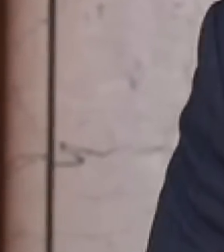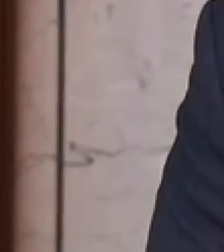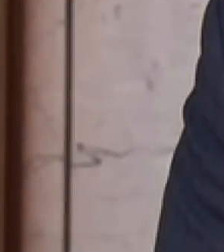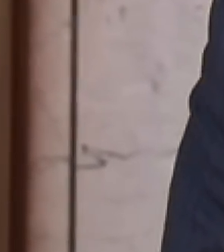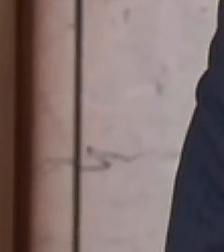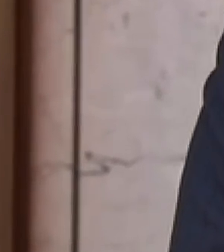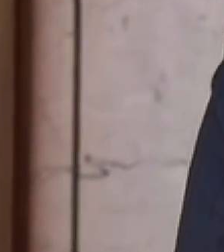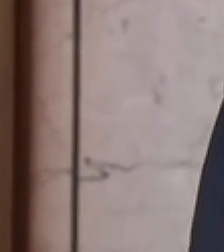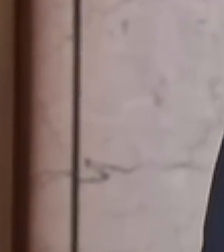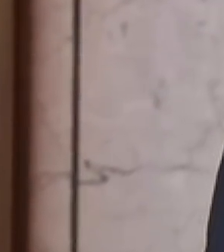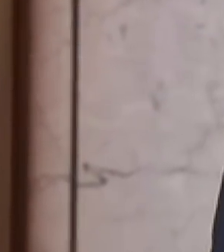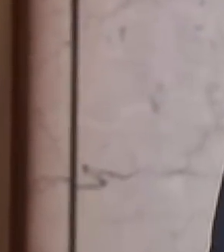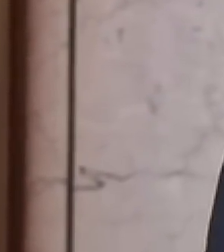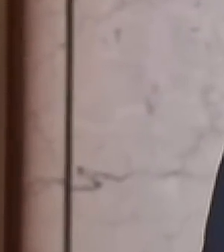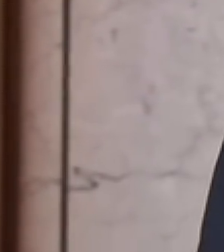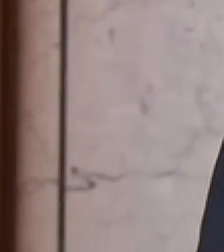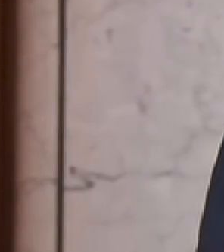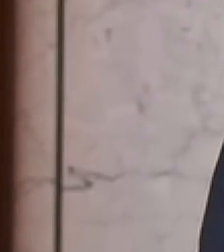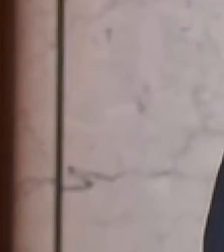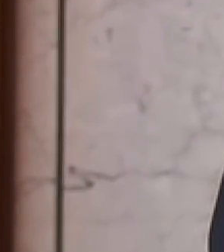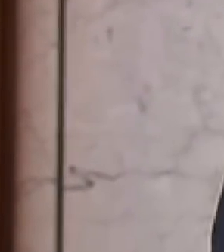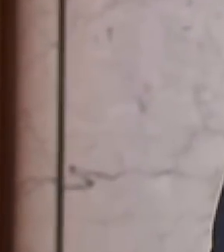Now is the time to dig deep.